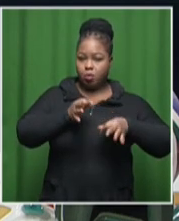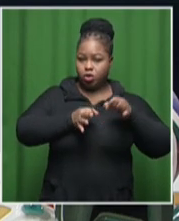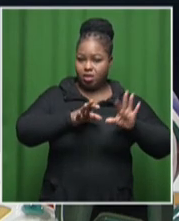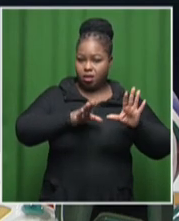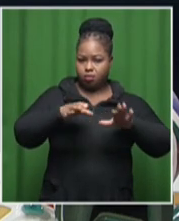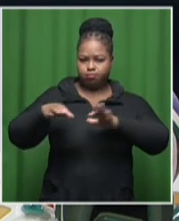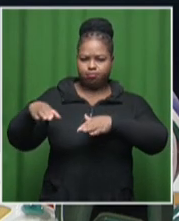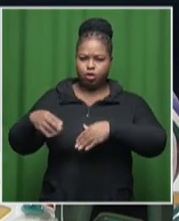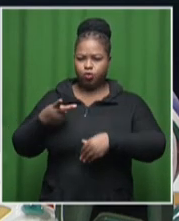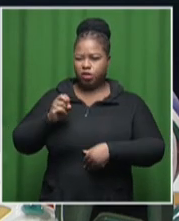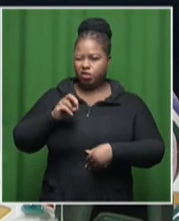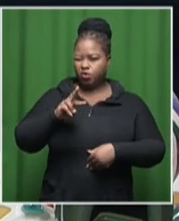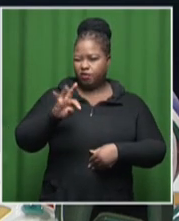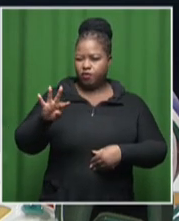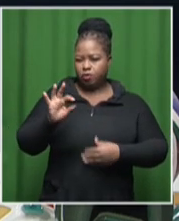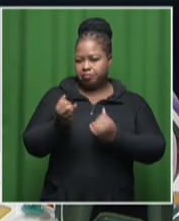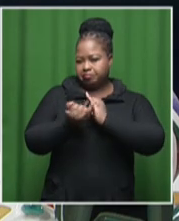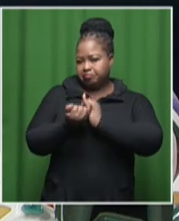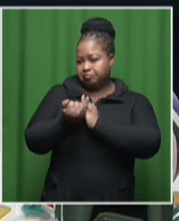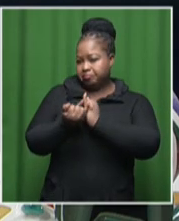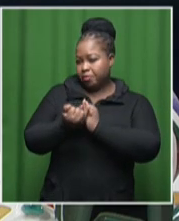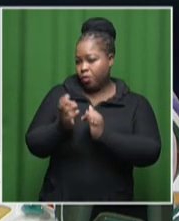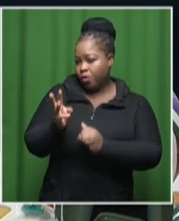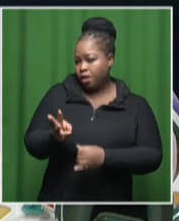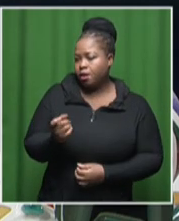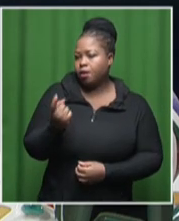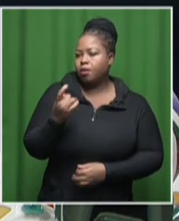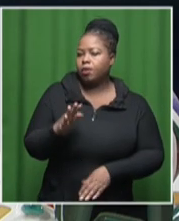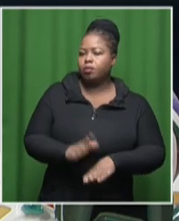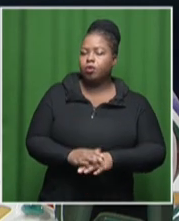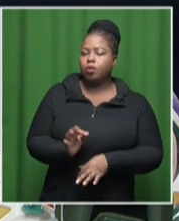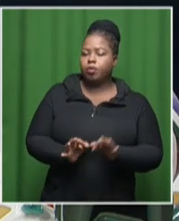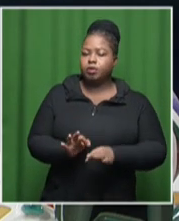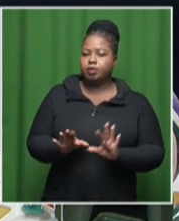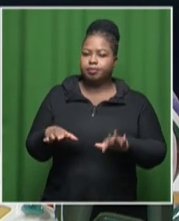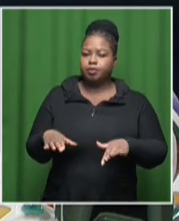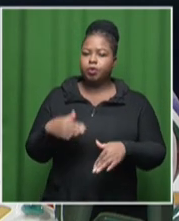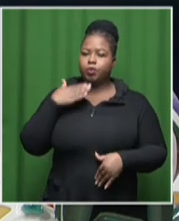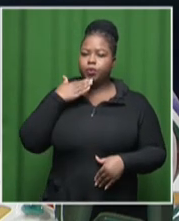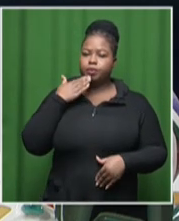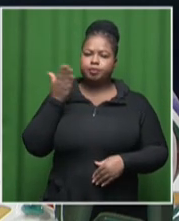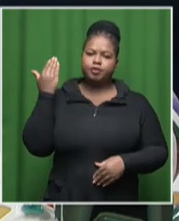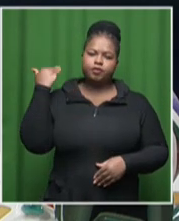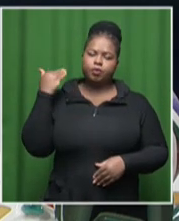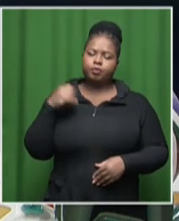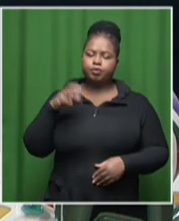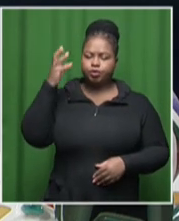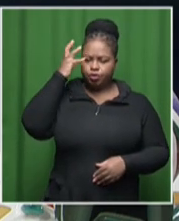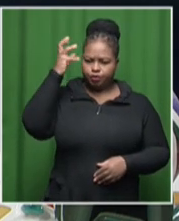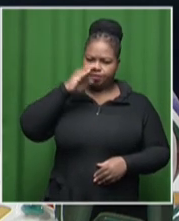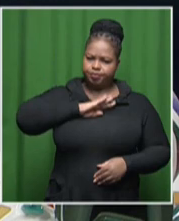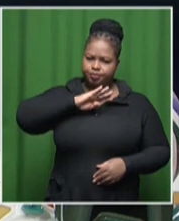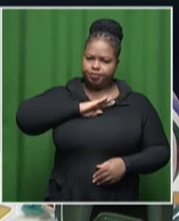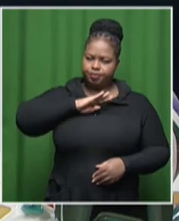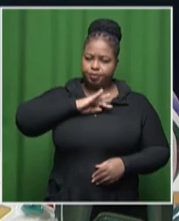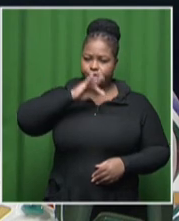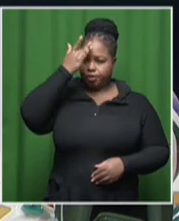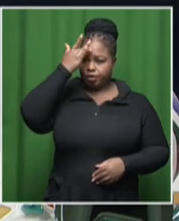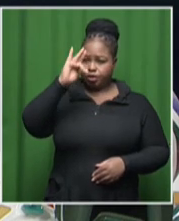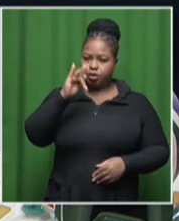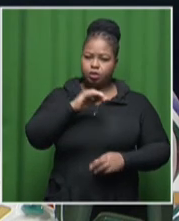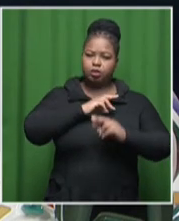country's 2024 general election. And one more political party, led by former Mkhonto Sizwe Chief of Military Intelligence